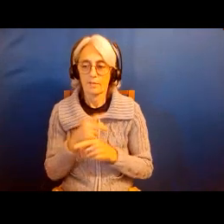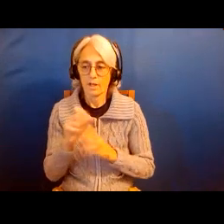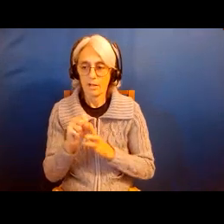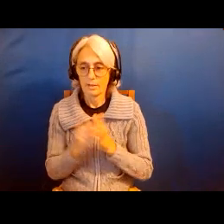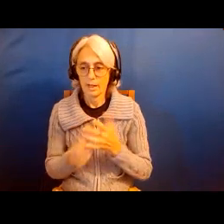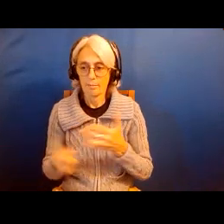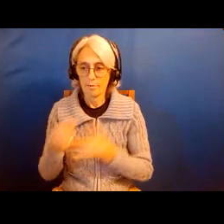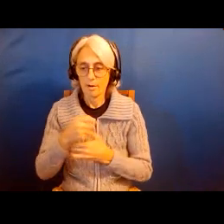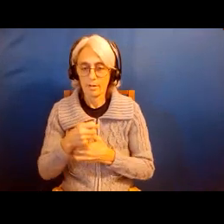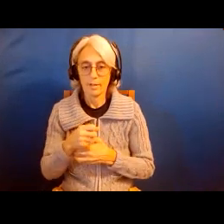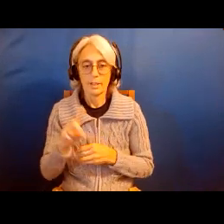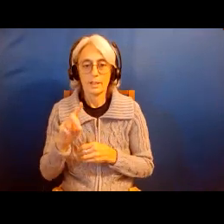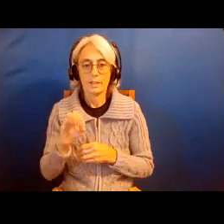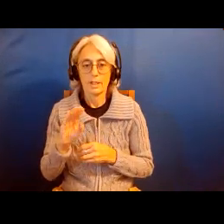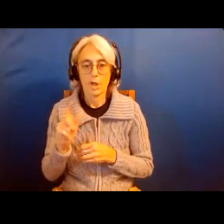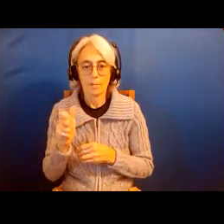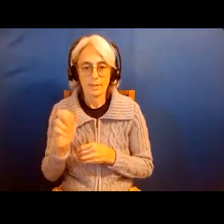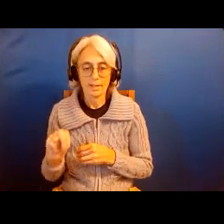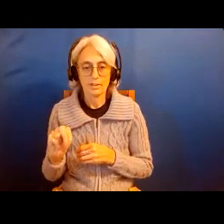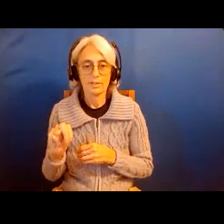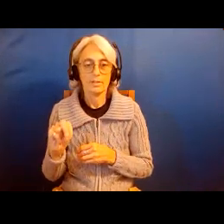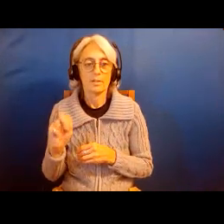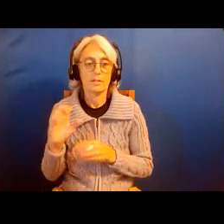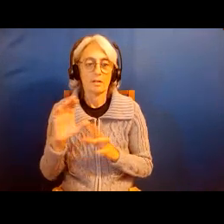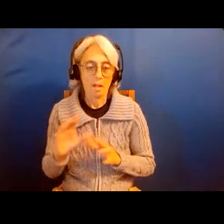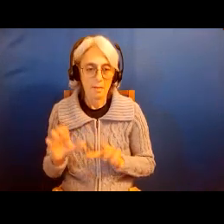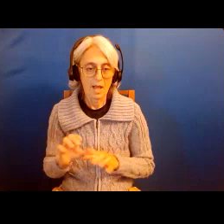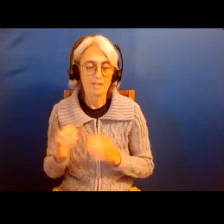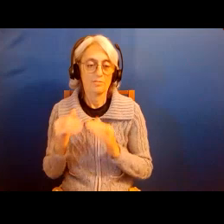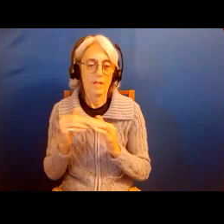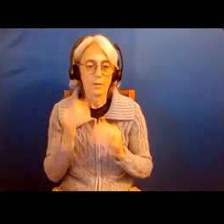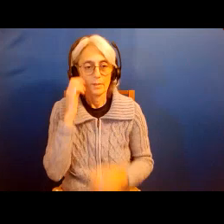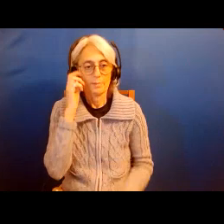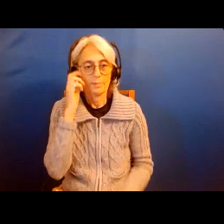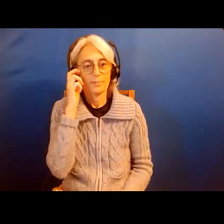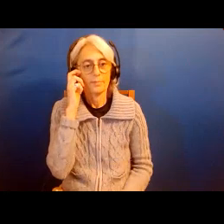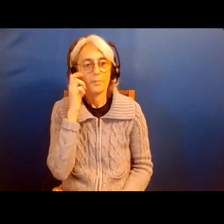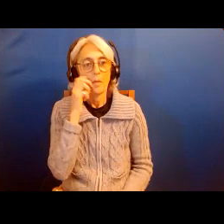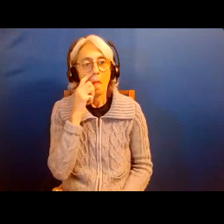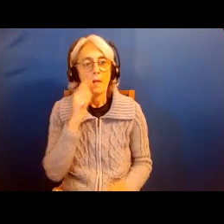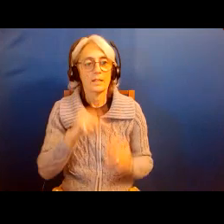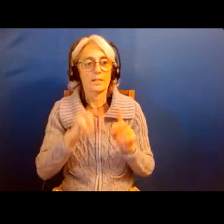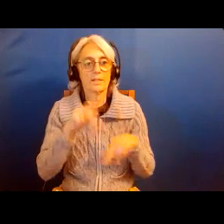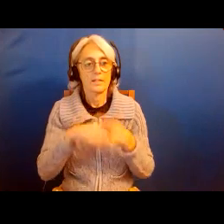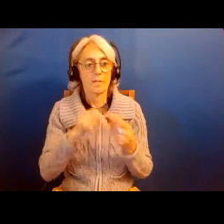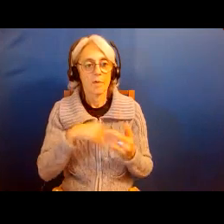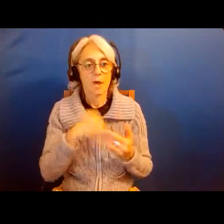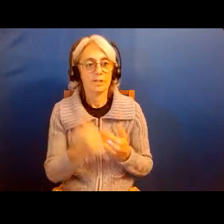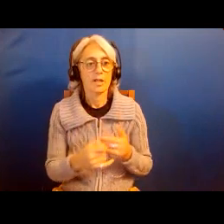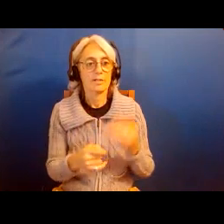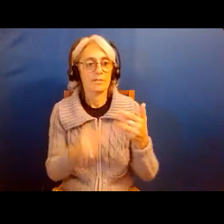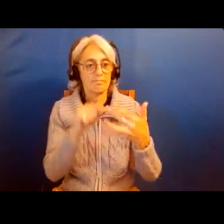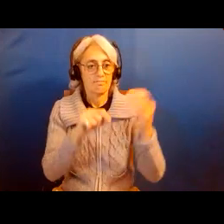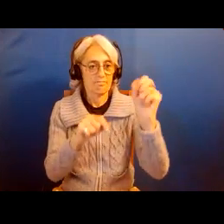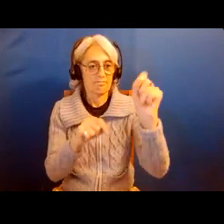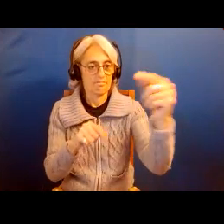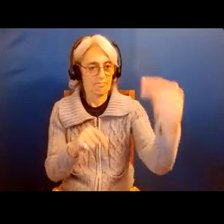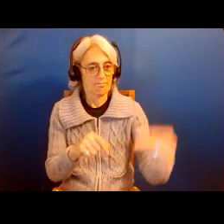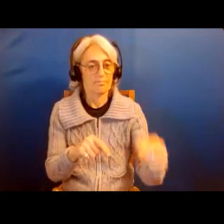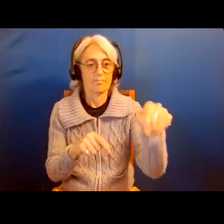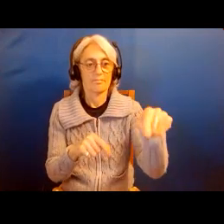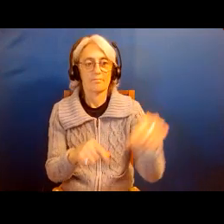climate action, and equity. The project types we identified are charging stations for electric